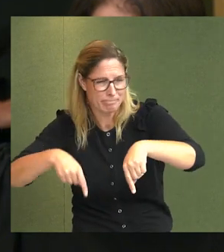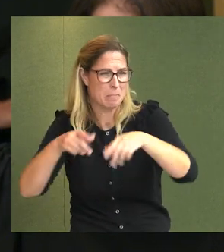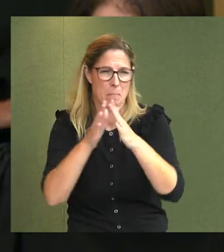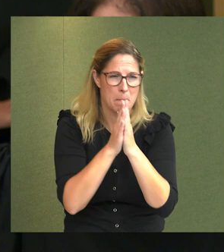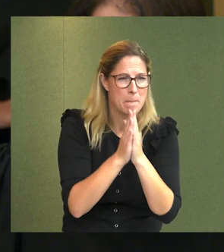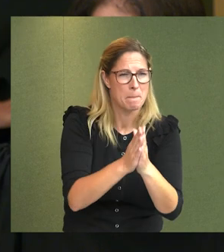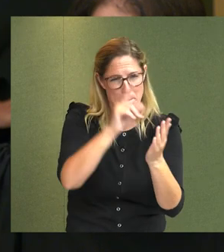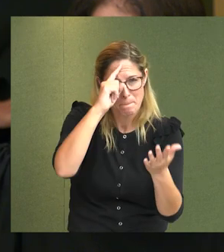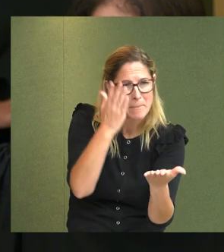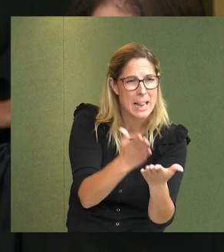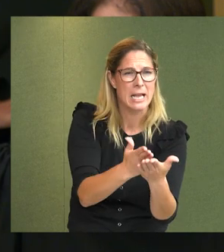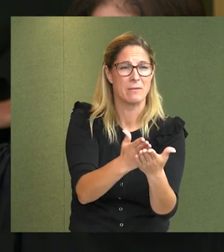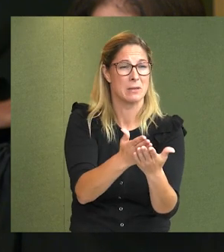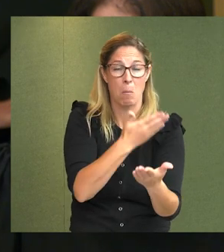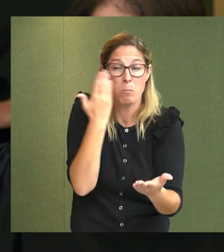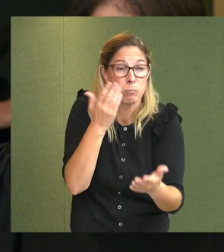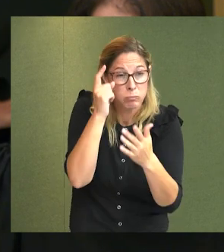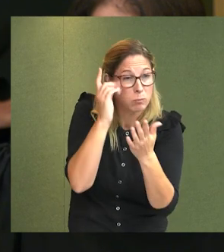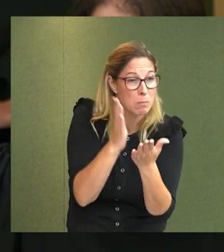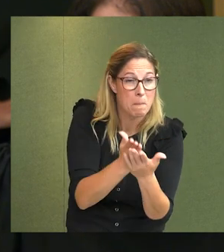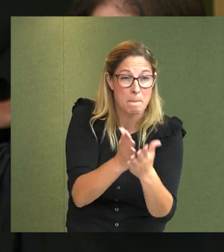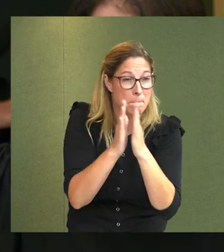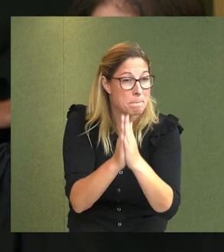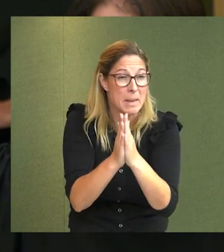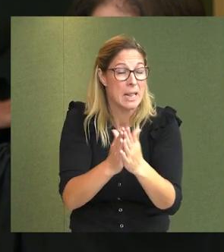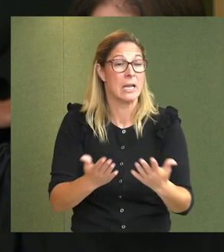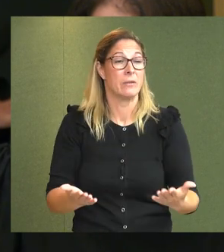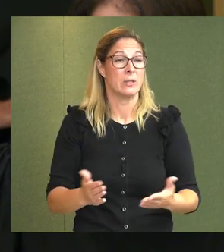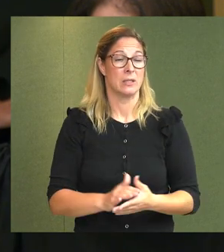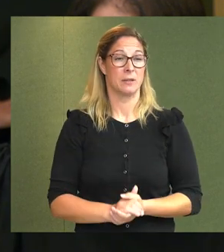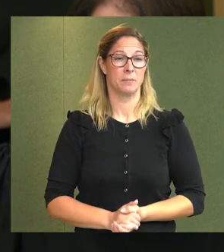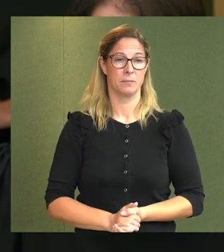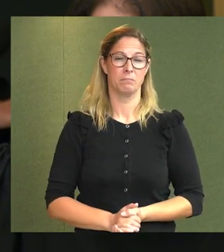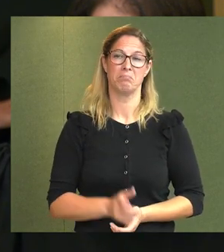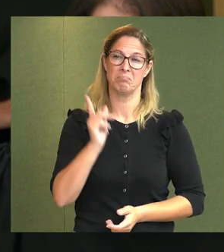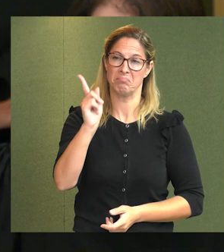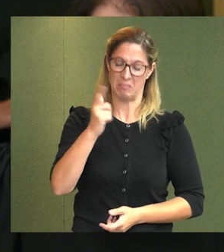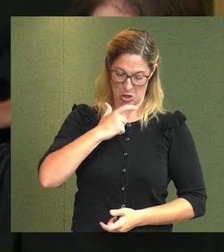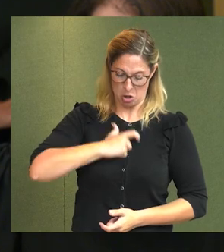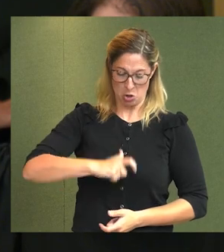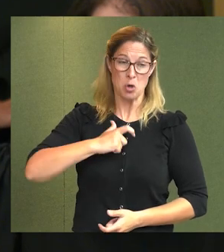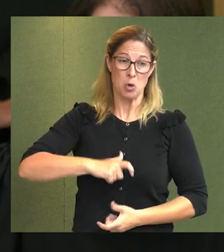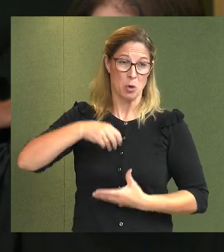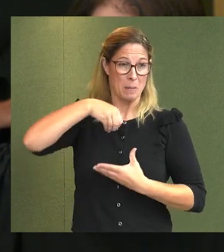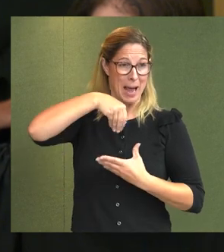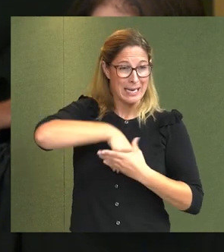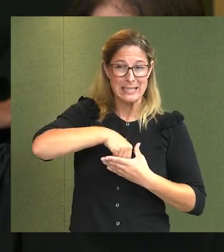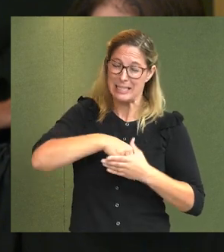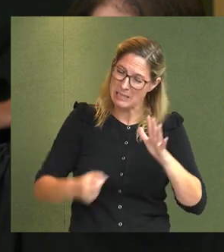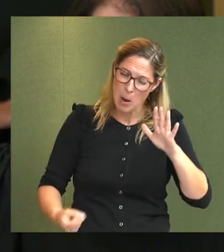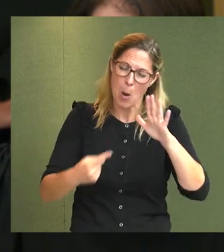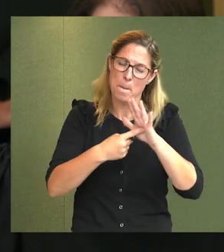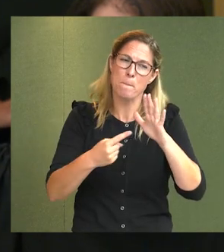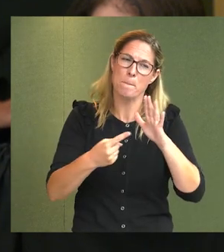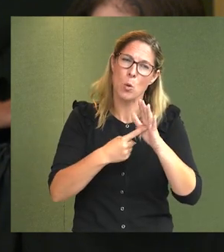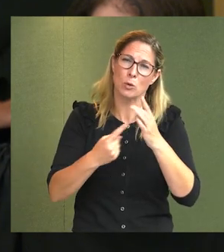one we can all applaud on the basis of our common humanity and was an important message to those of us with non-religious